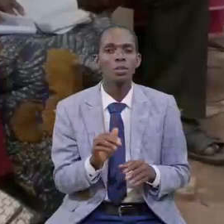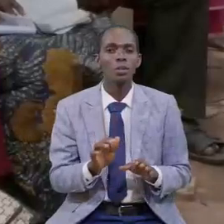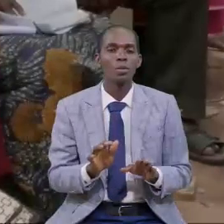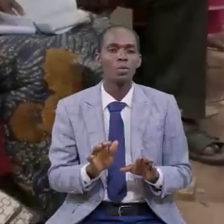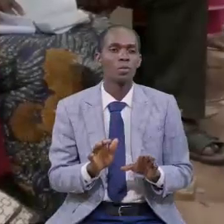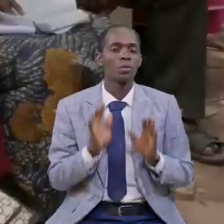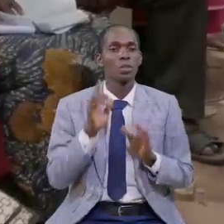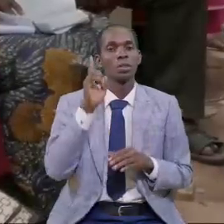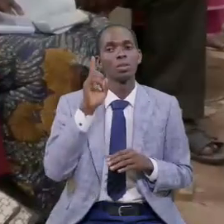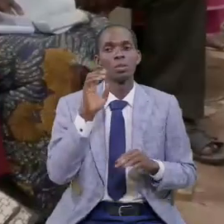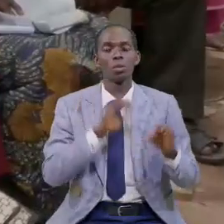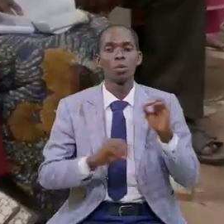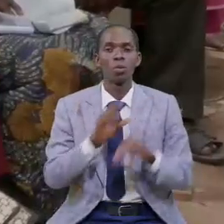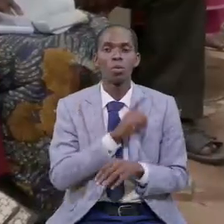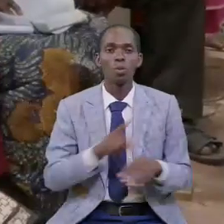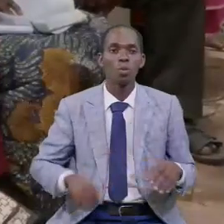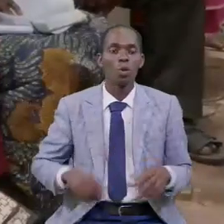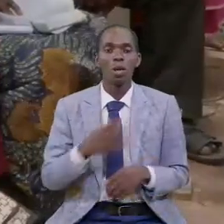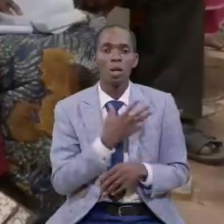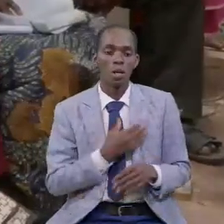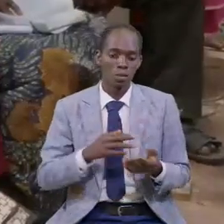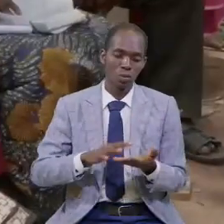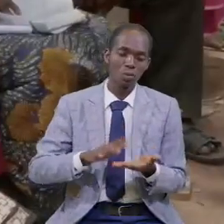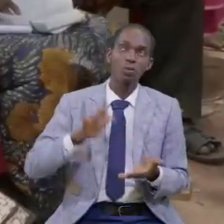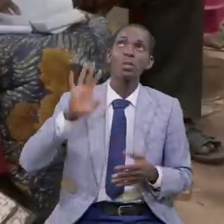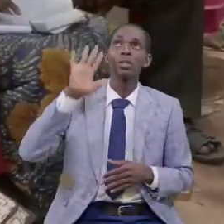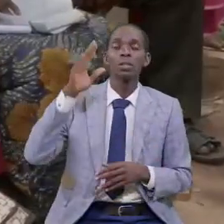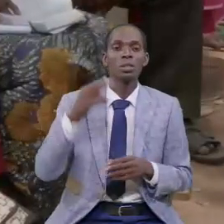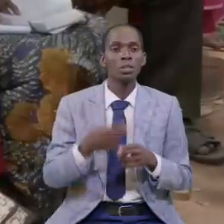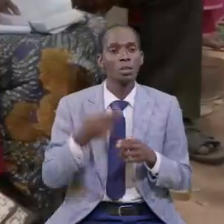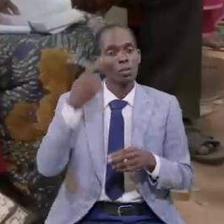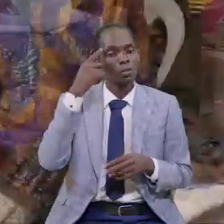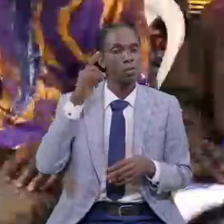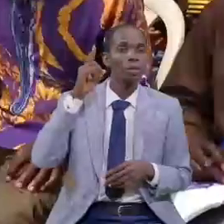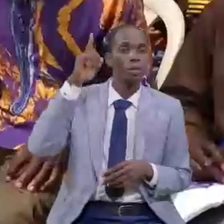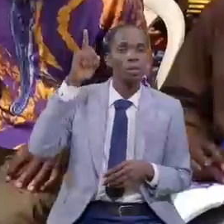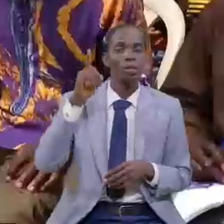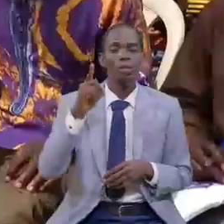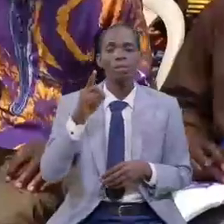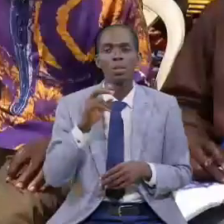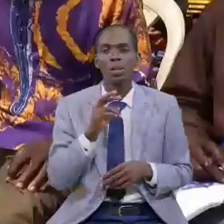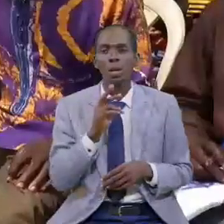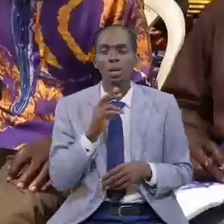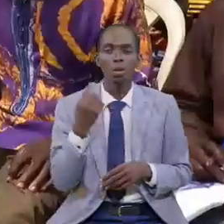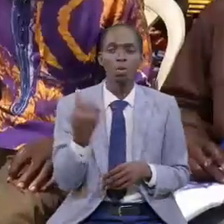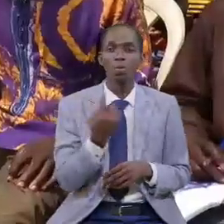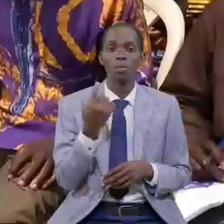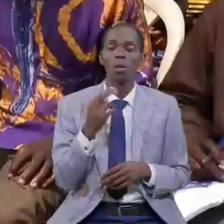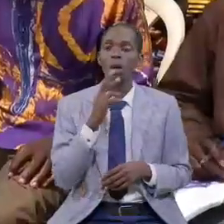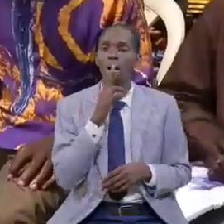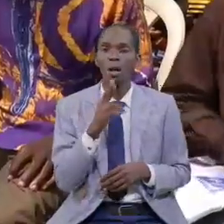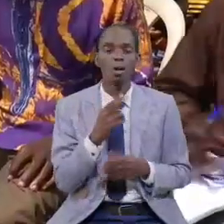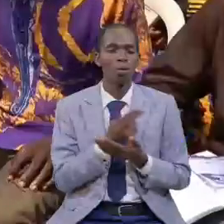and glorify thy name, for thou only art holy? For